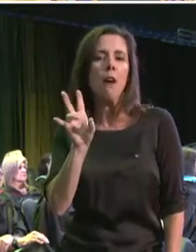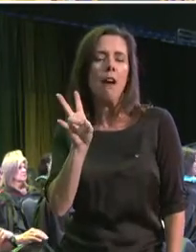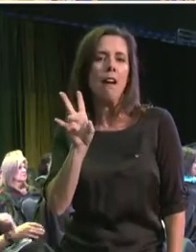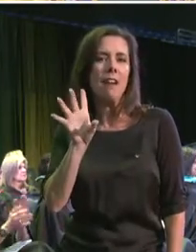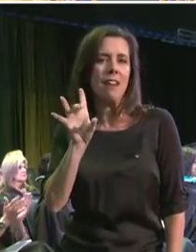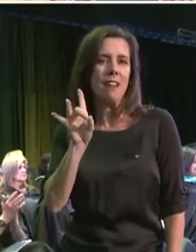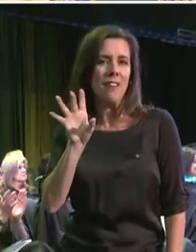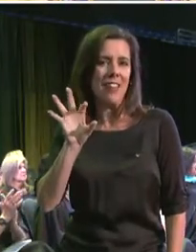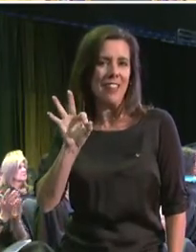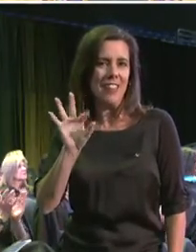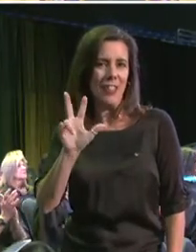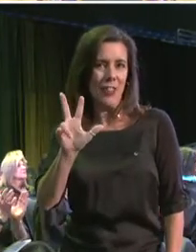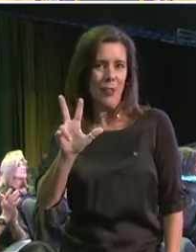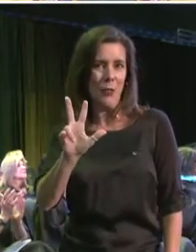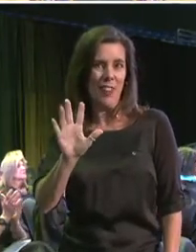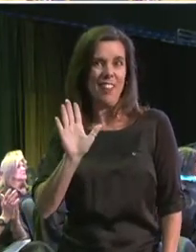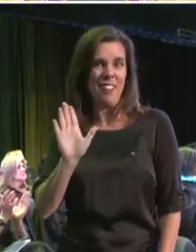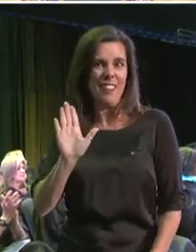6.8793.